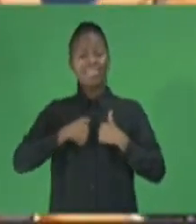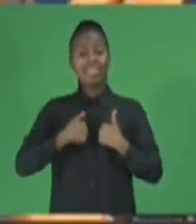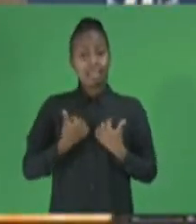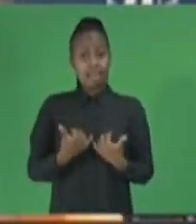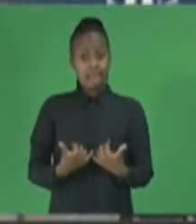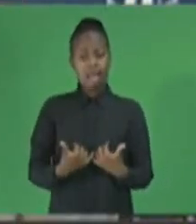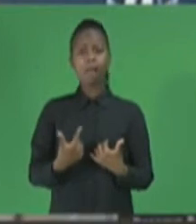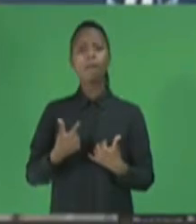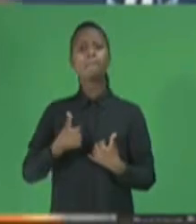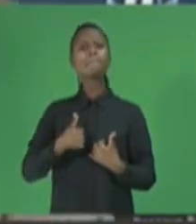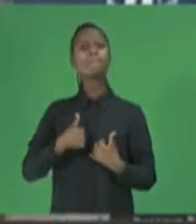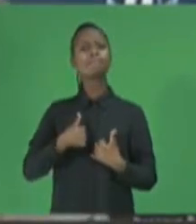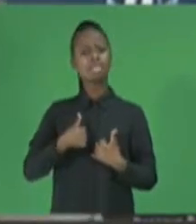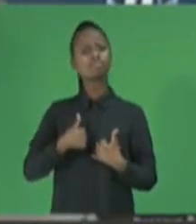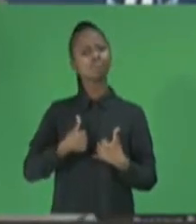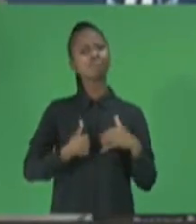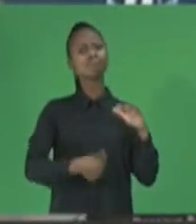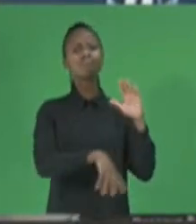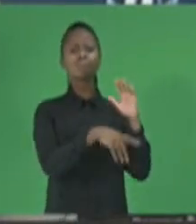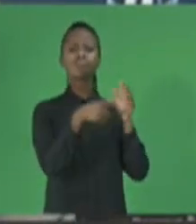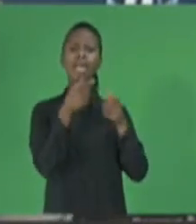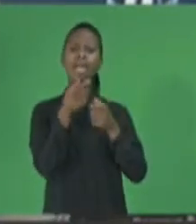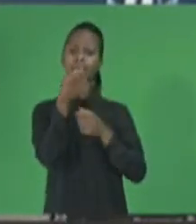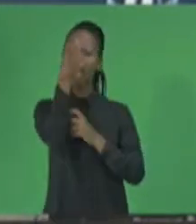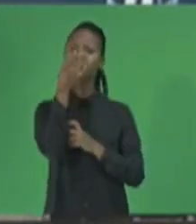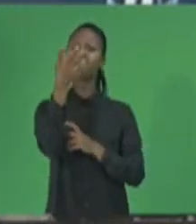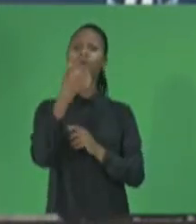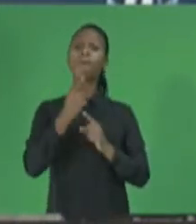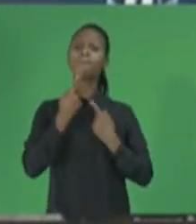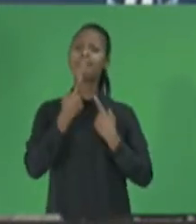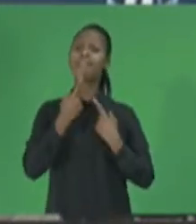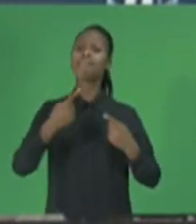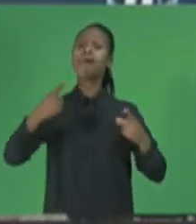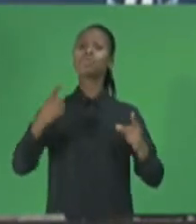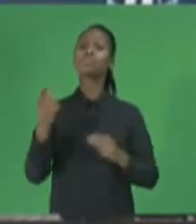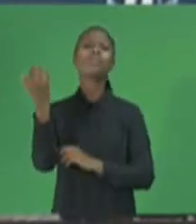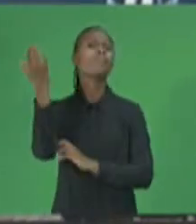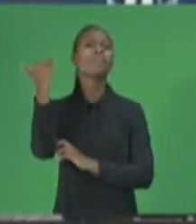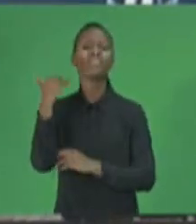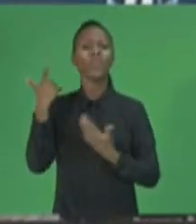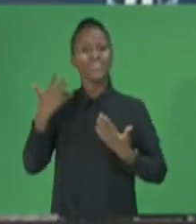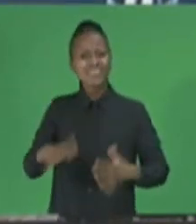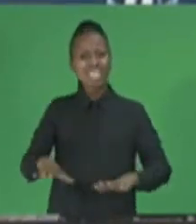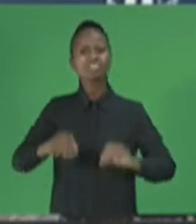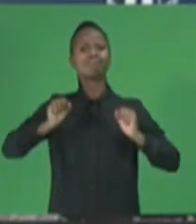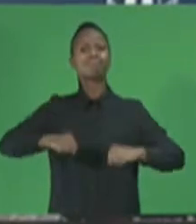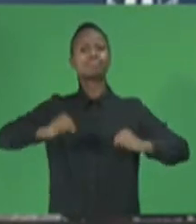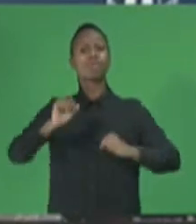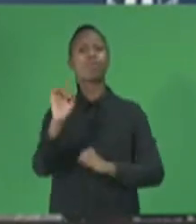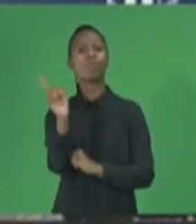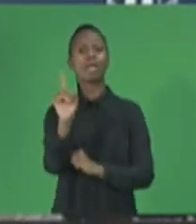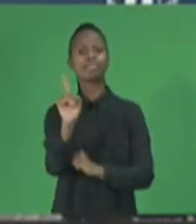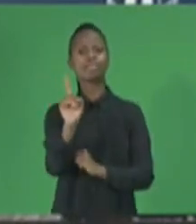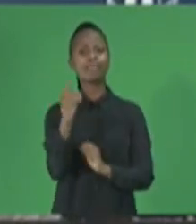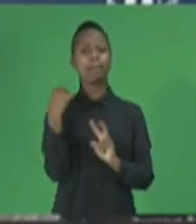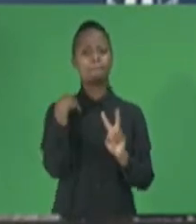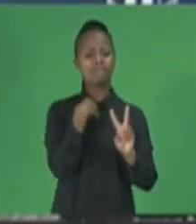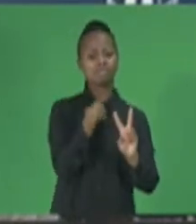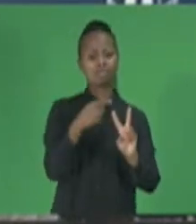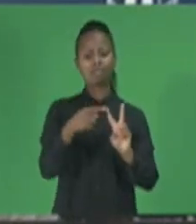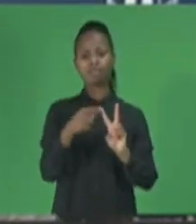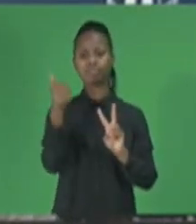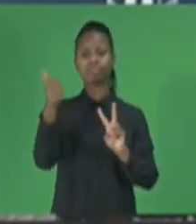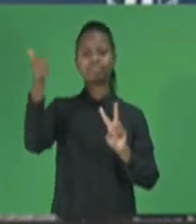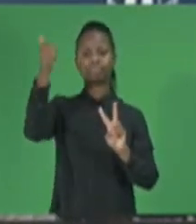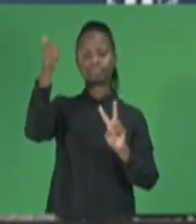was agreed at that particular time. We have not had conversations with the